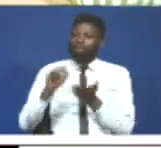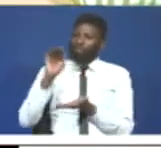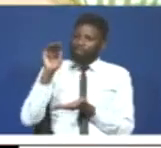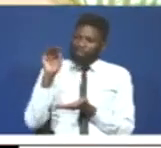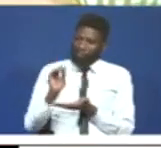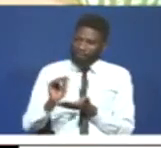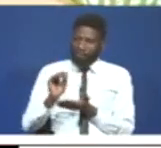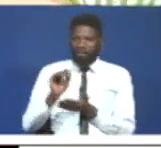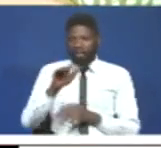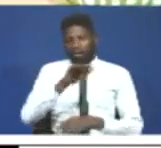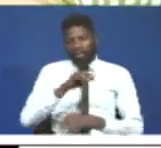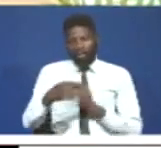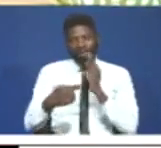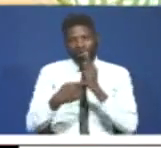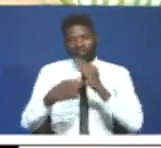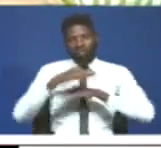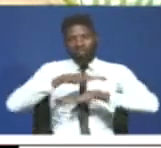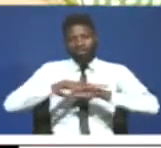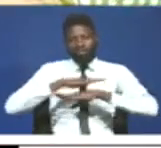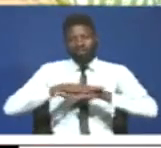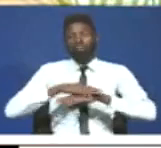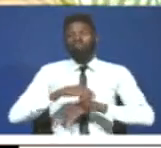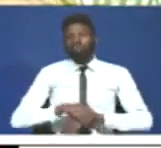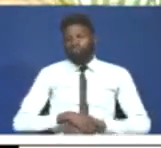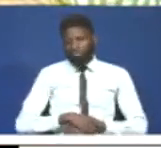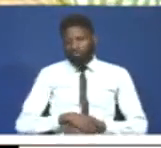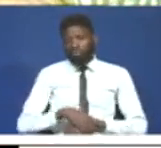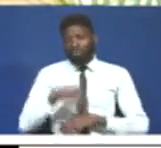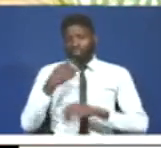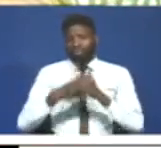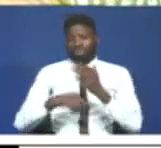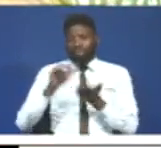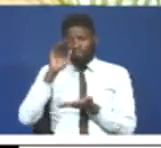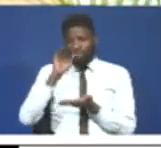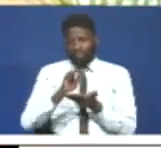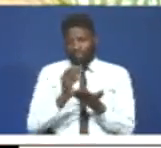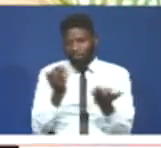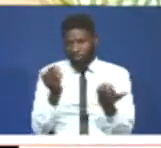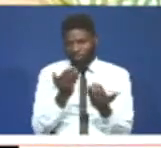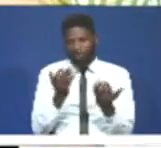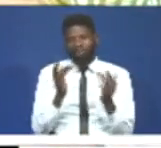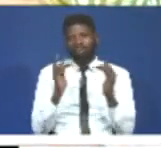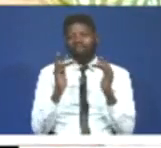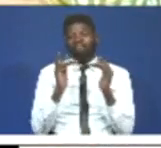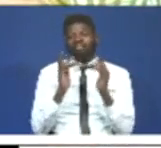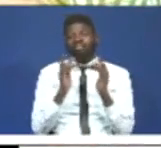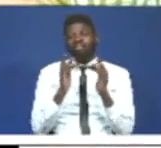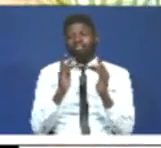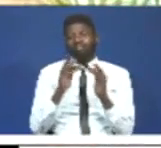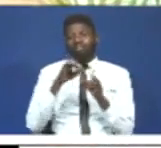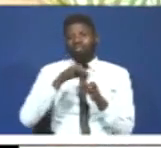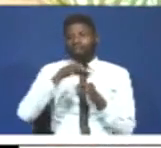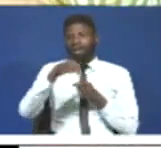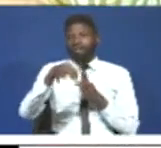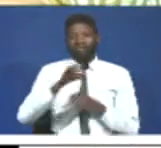differently. All subsidies will be delivered on the e-wallet, and I want the PS